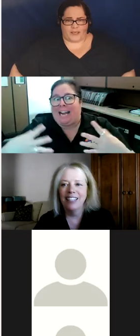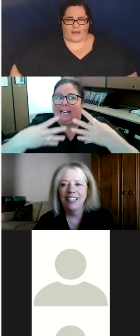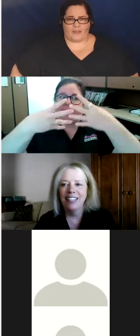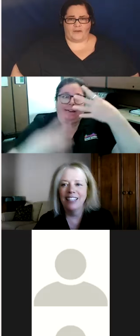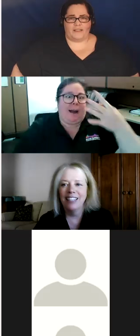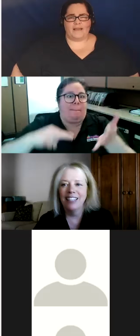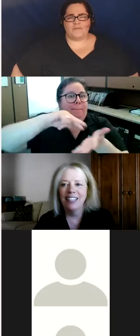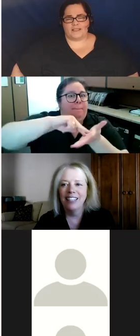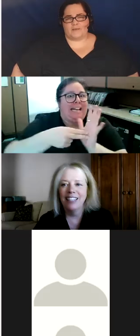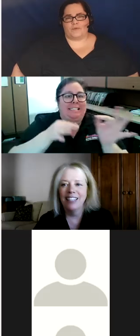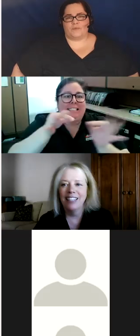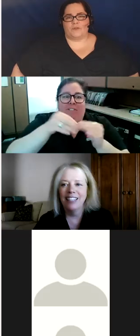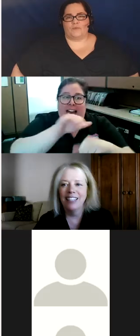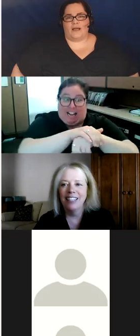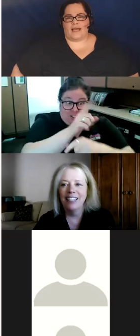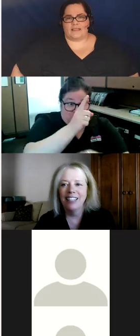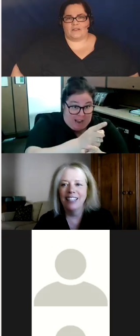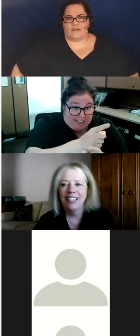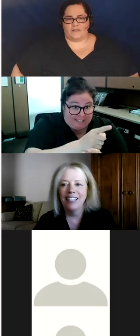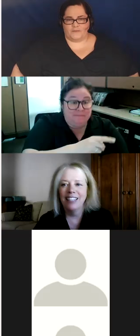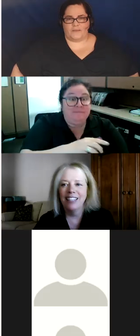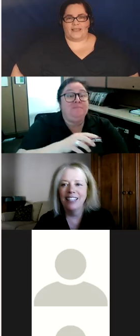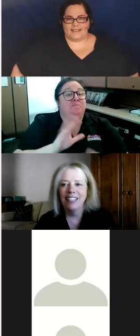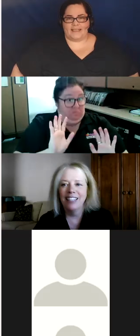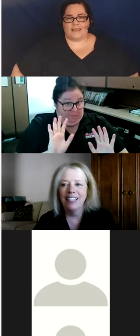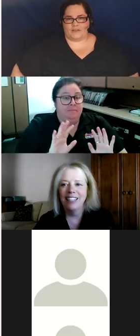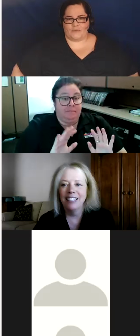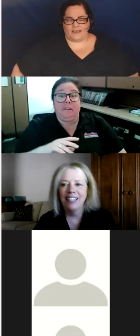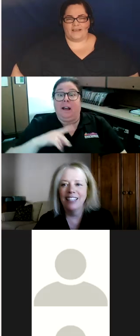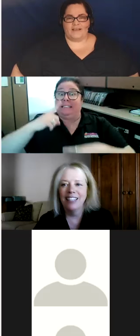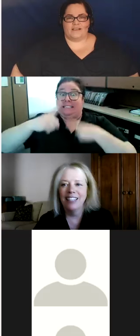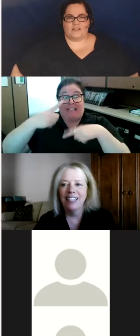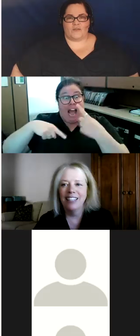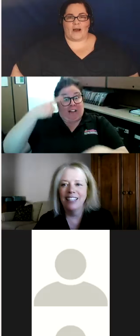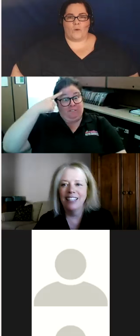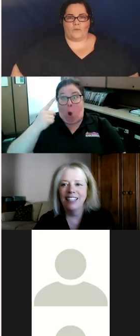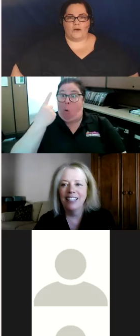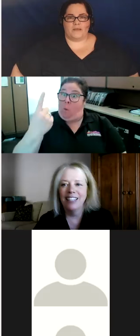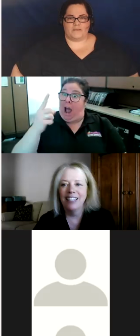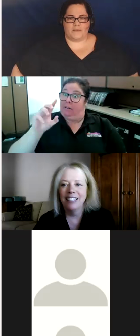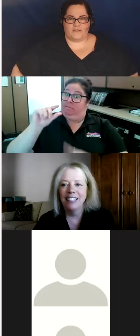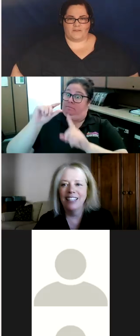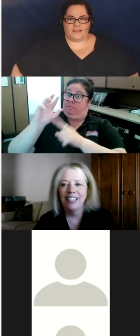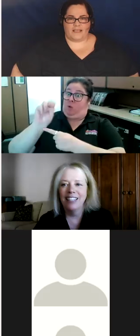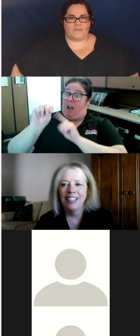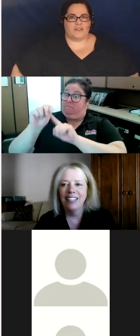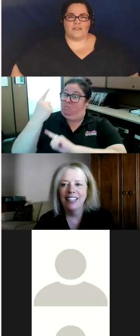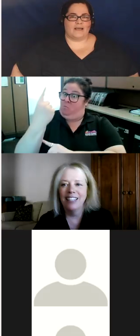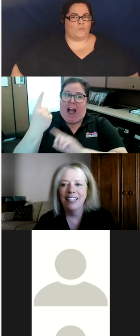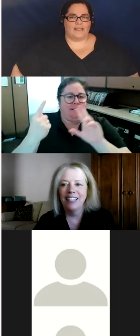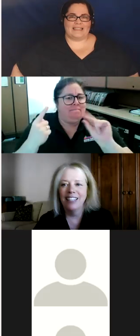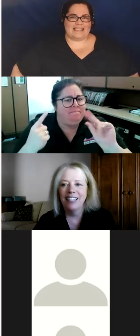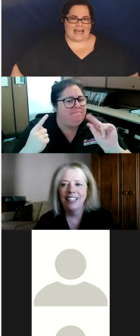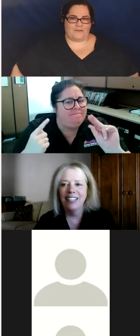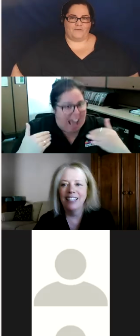specific vocabulary. Like, for example, the word run has a lot of different meanings in English, right? So that one word means many different things, but there's